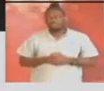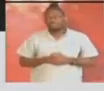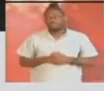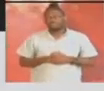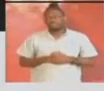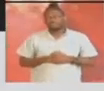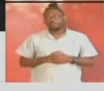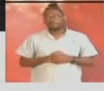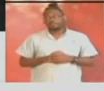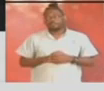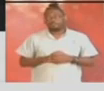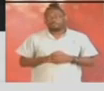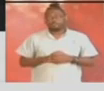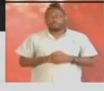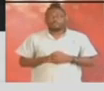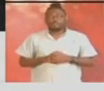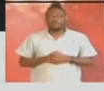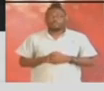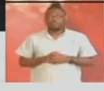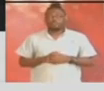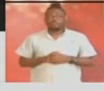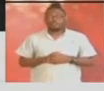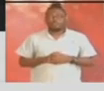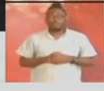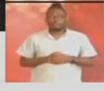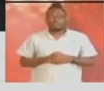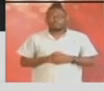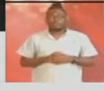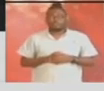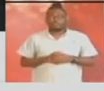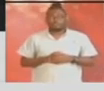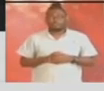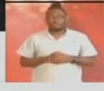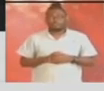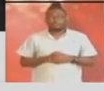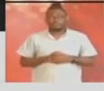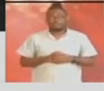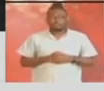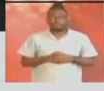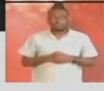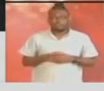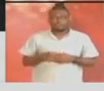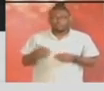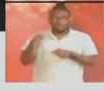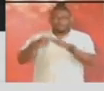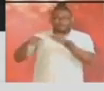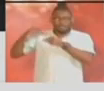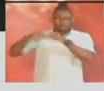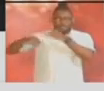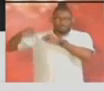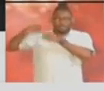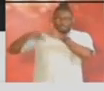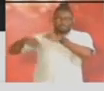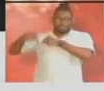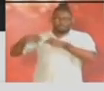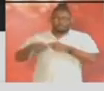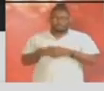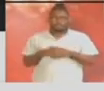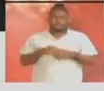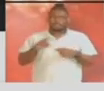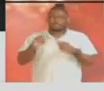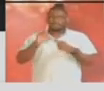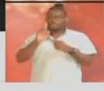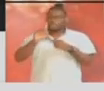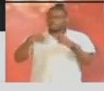yellow lines that are shown there show two projections. Let's go back a slide. And those are looking at the rate of increase over